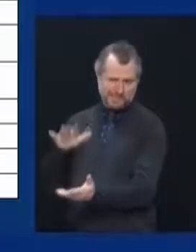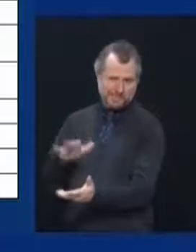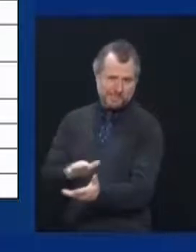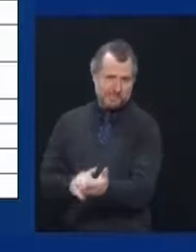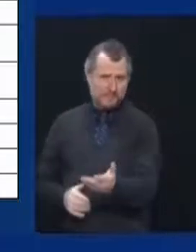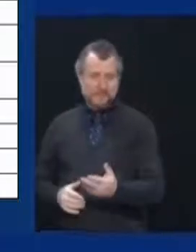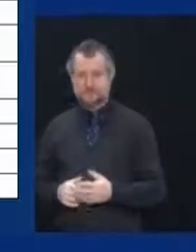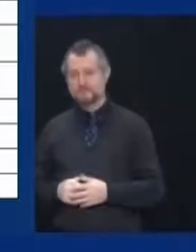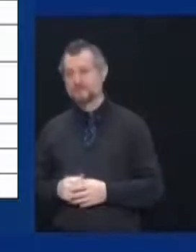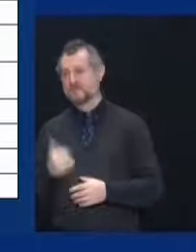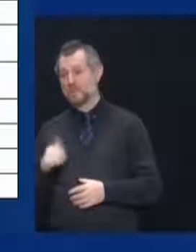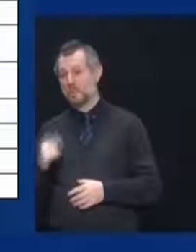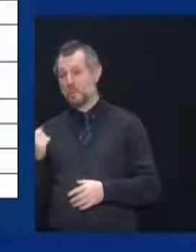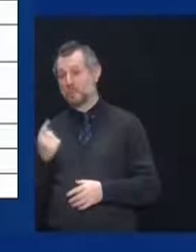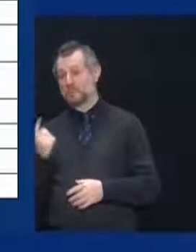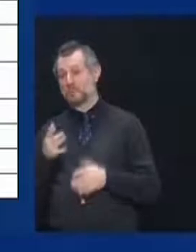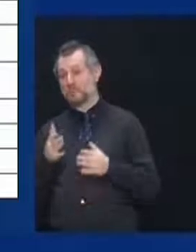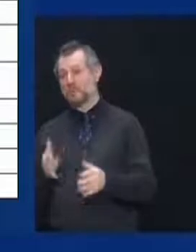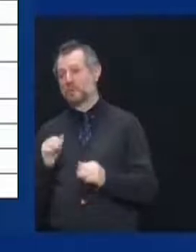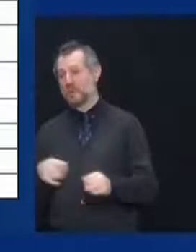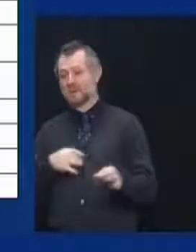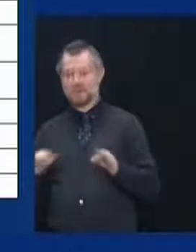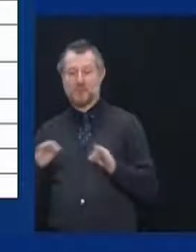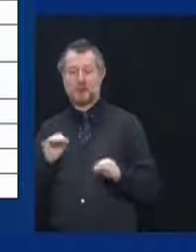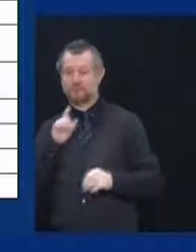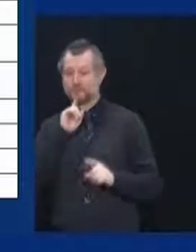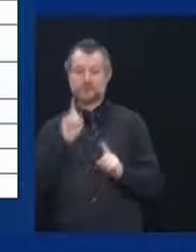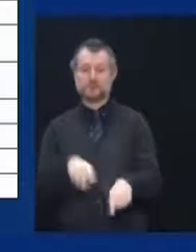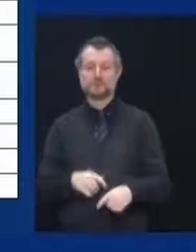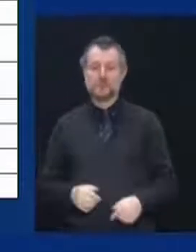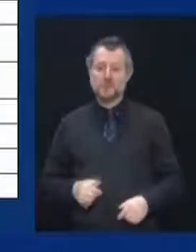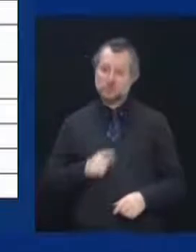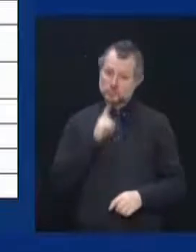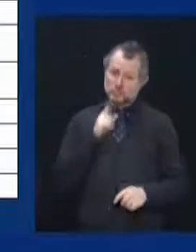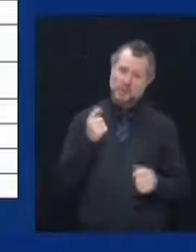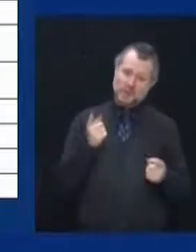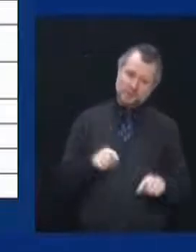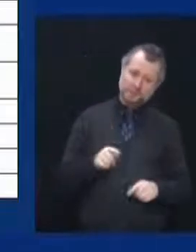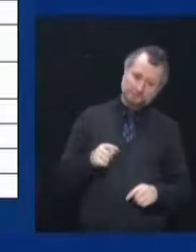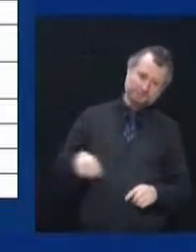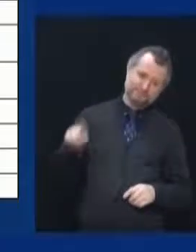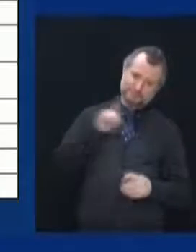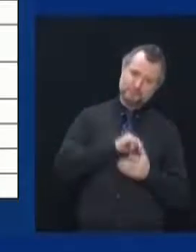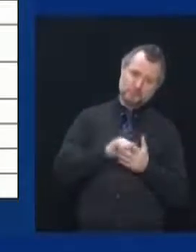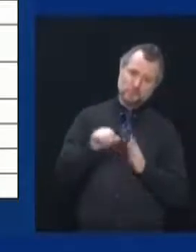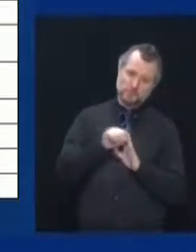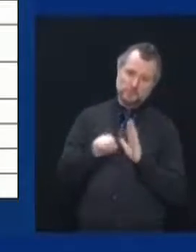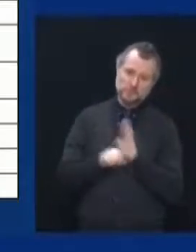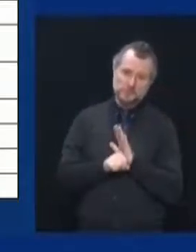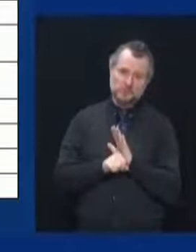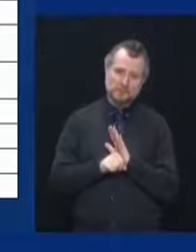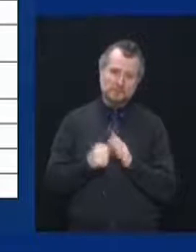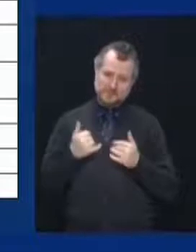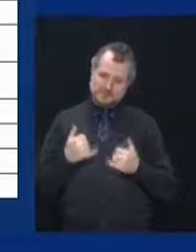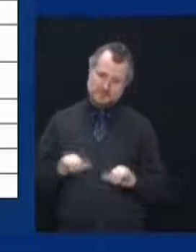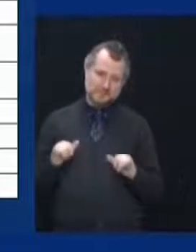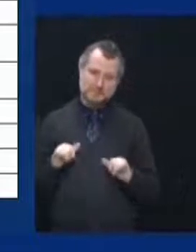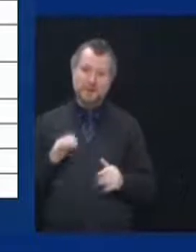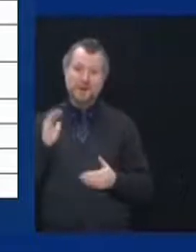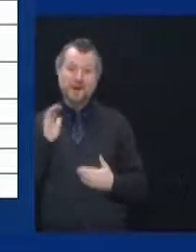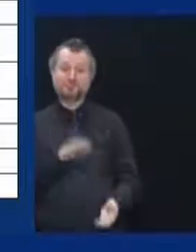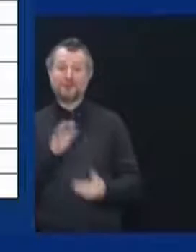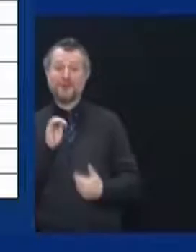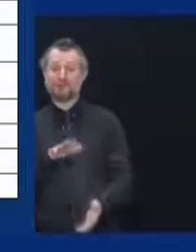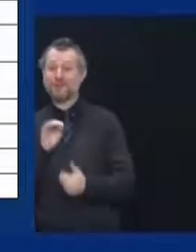That's the only way I can explain it. And that's true in many places across the state. They've been getting for about